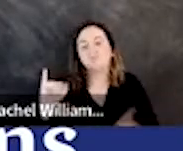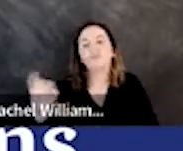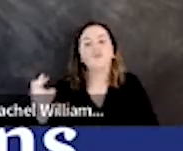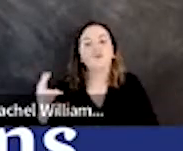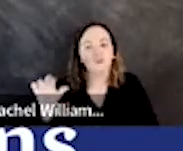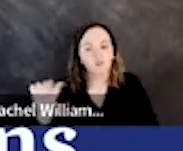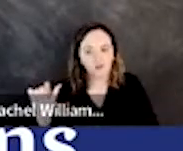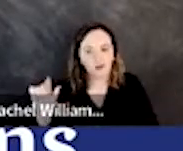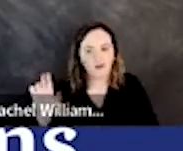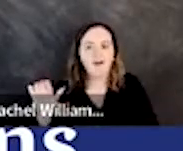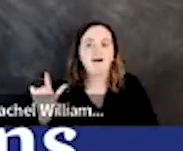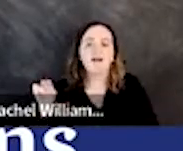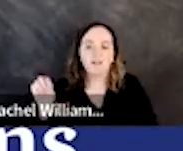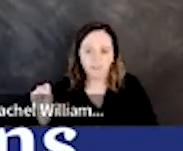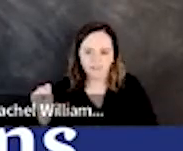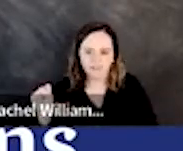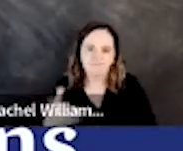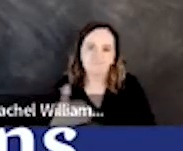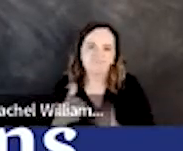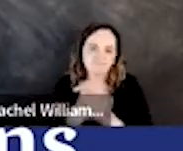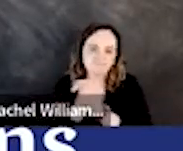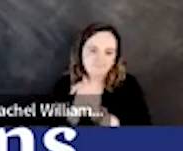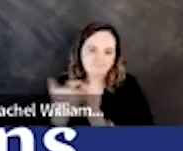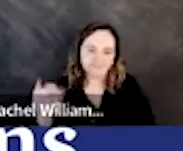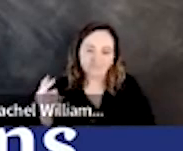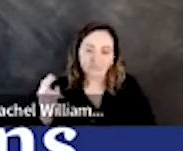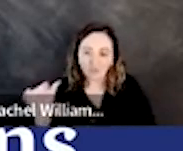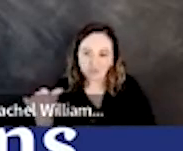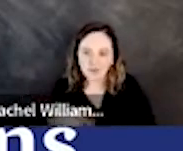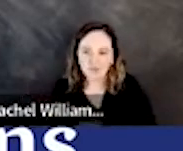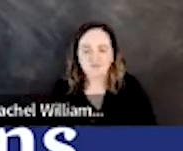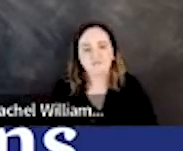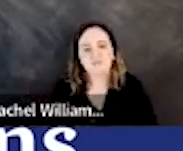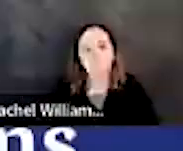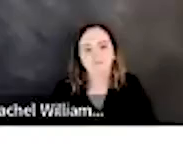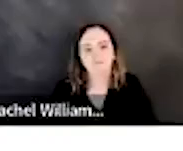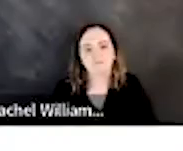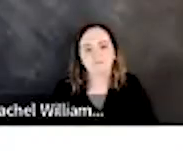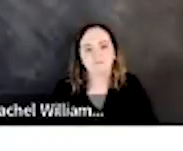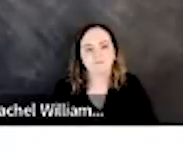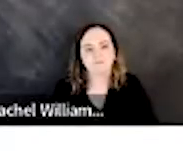Joshua Collins. Congratulations, Joshua.